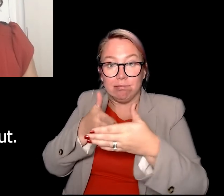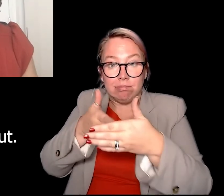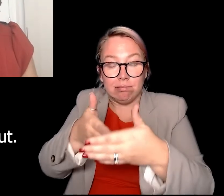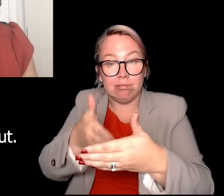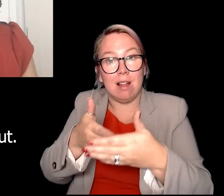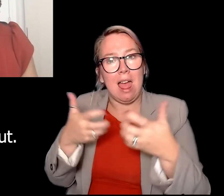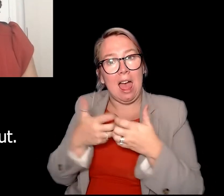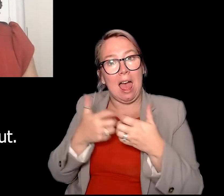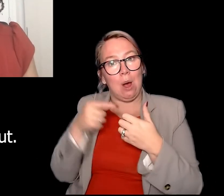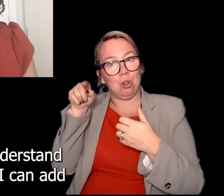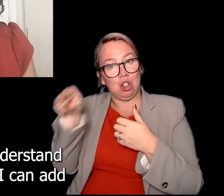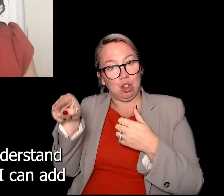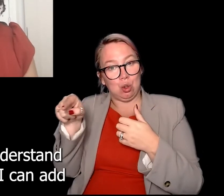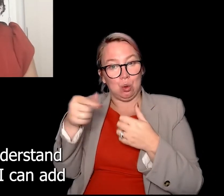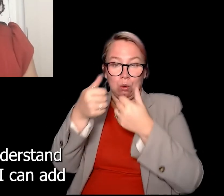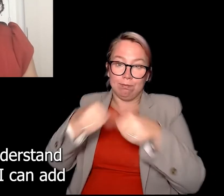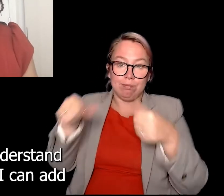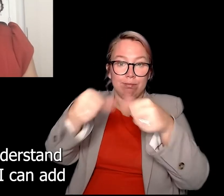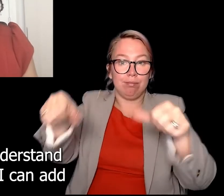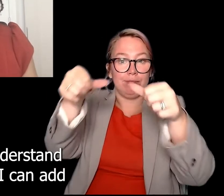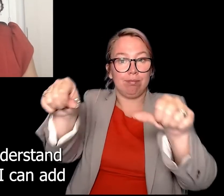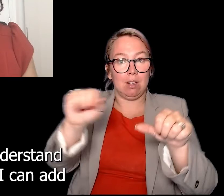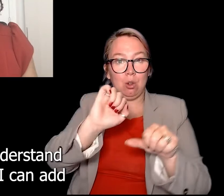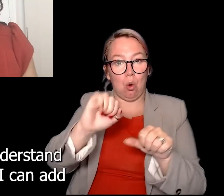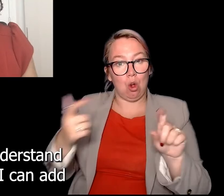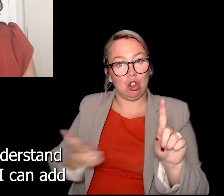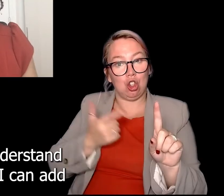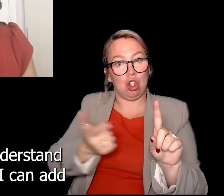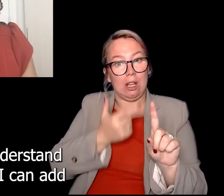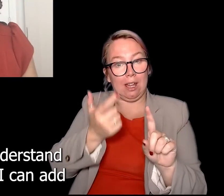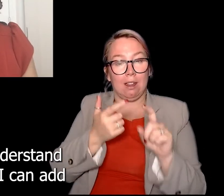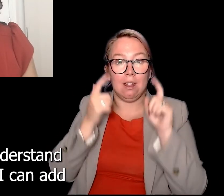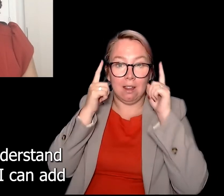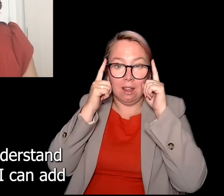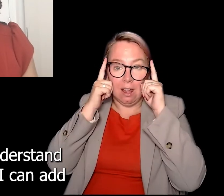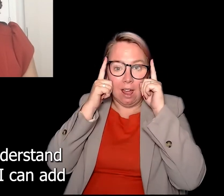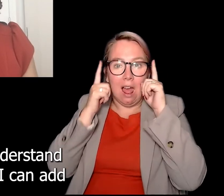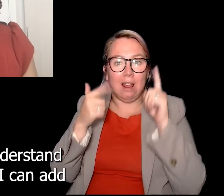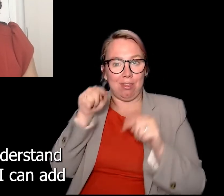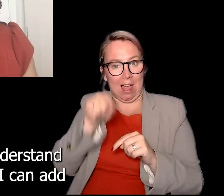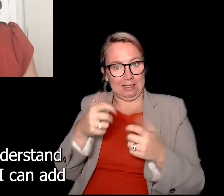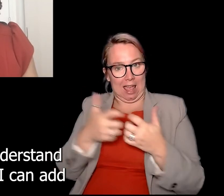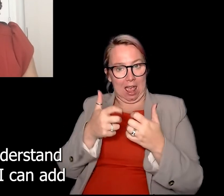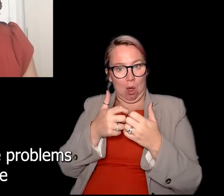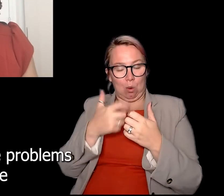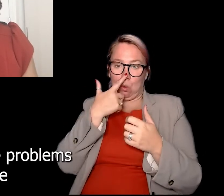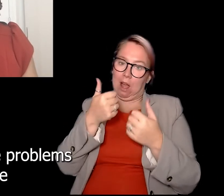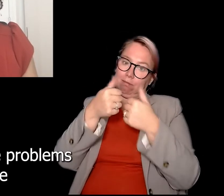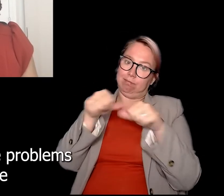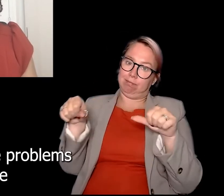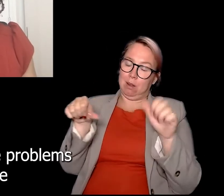career, many doors weren't shut. How did you navigate and understand that journey of this is where I can add